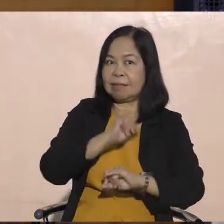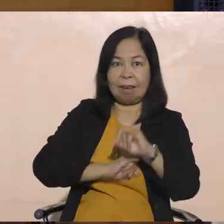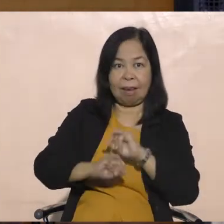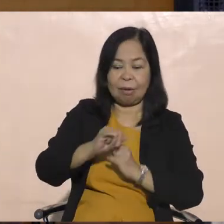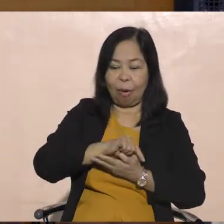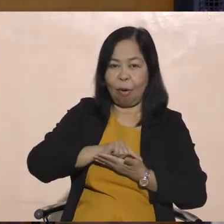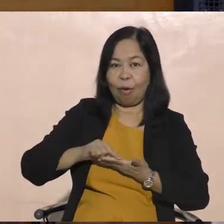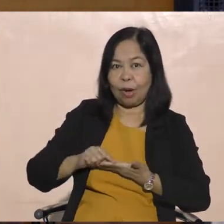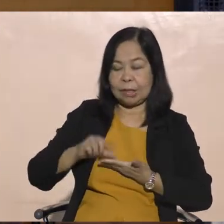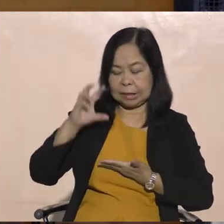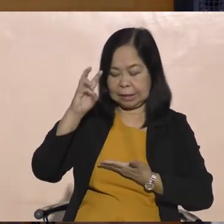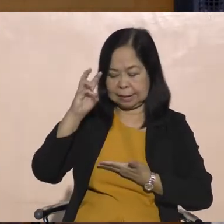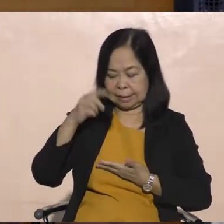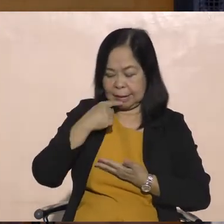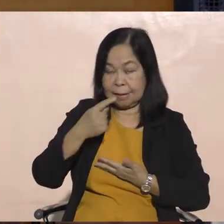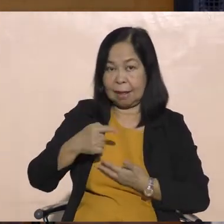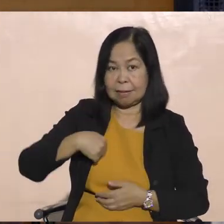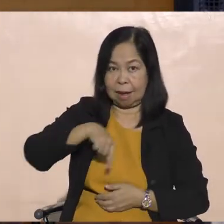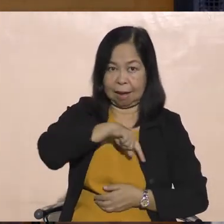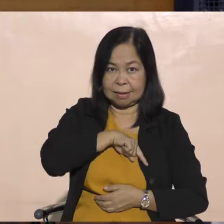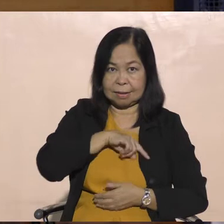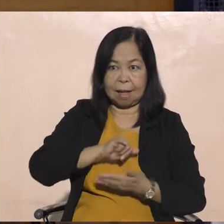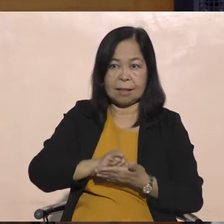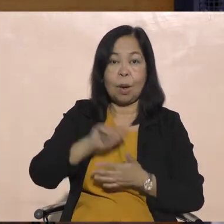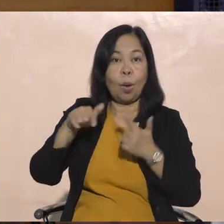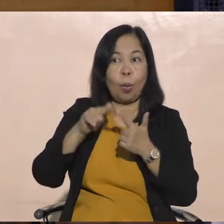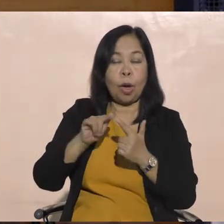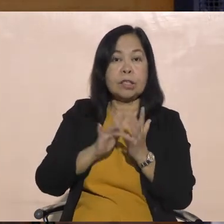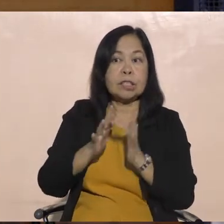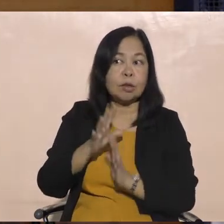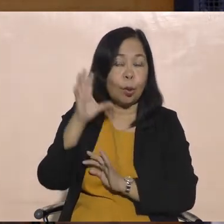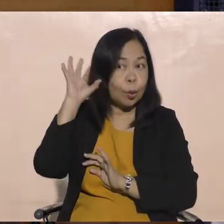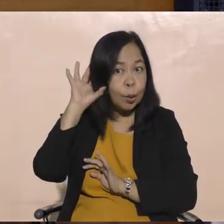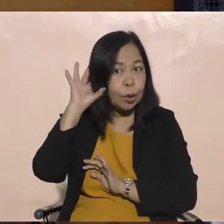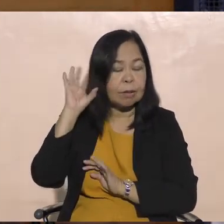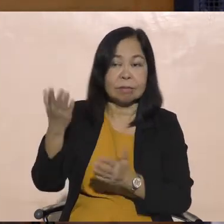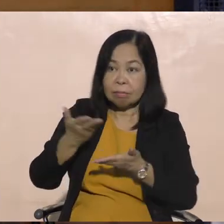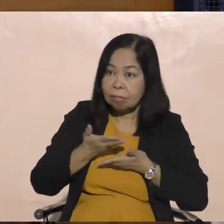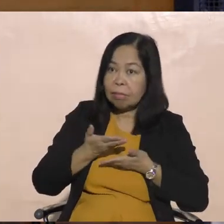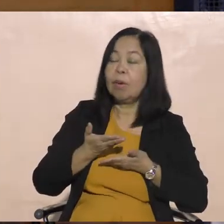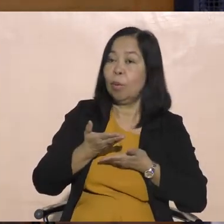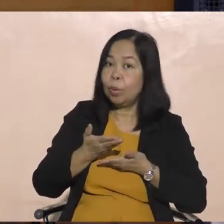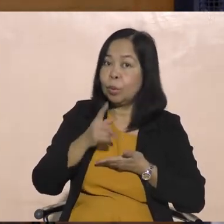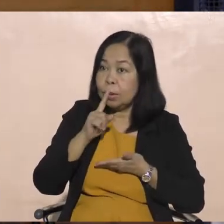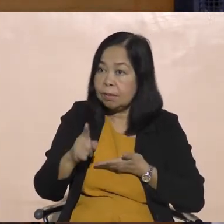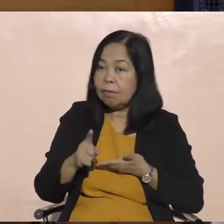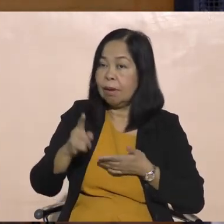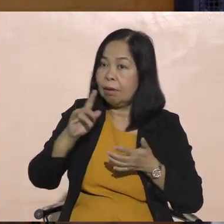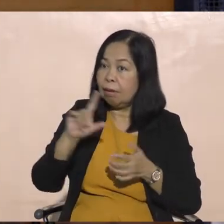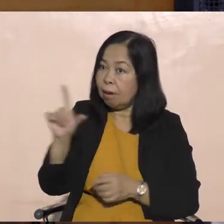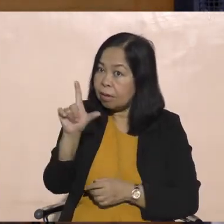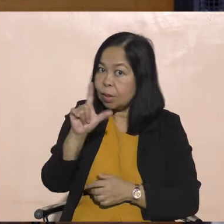you read verse 6 tells us that, so when Jesus heard that Lazarus was